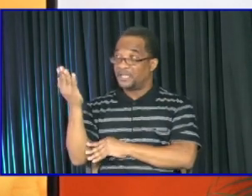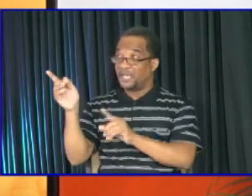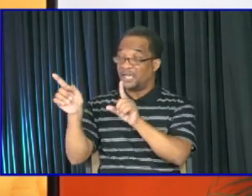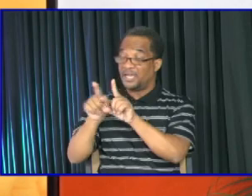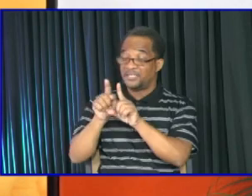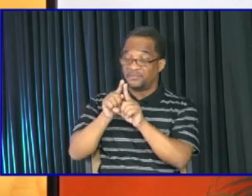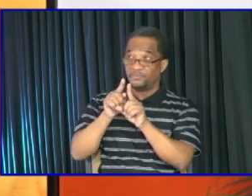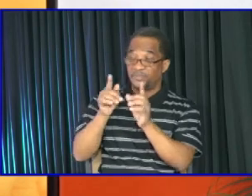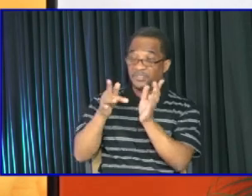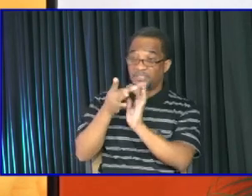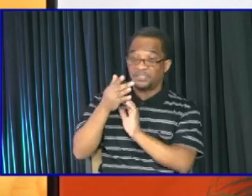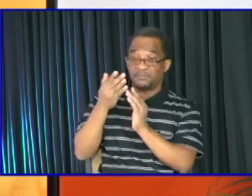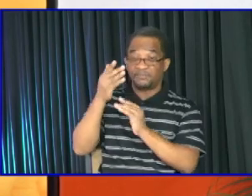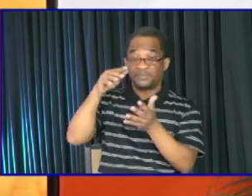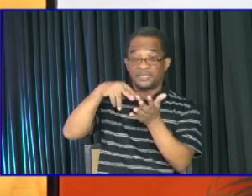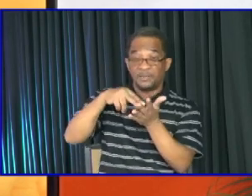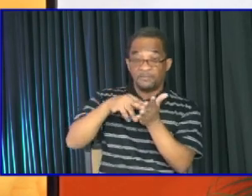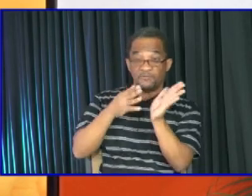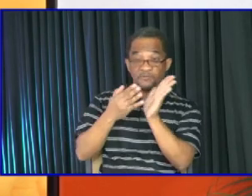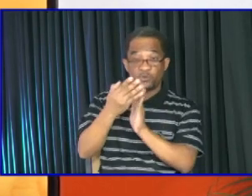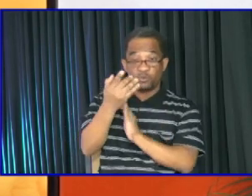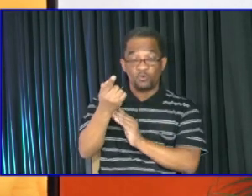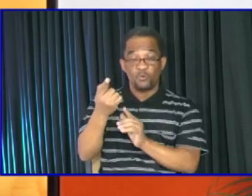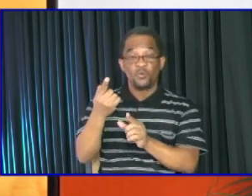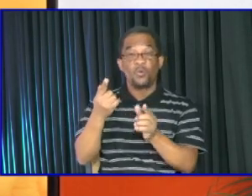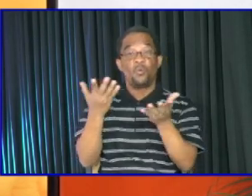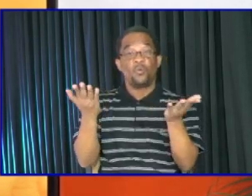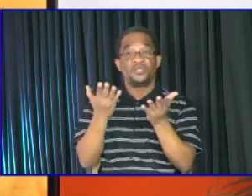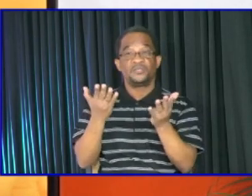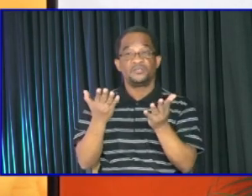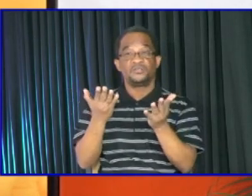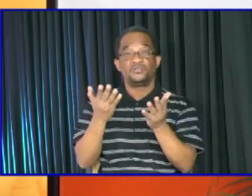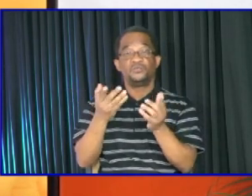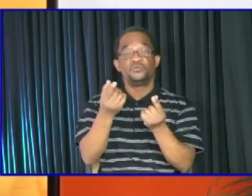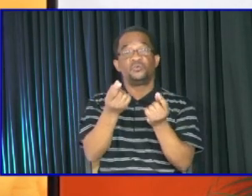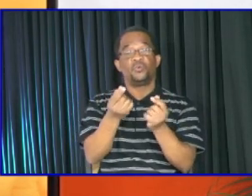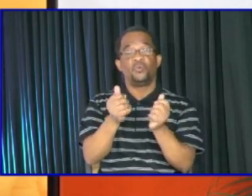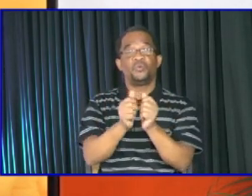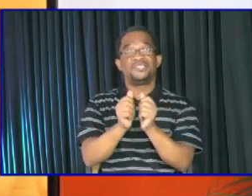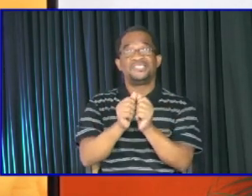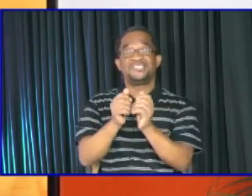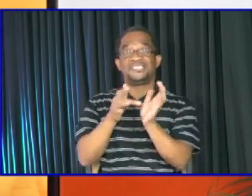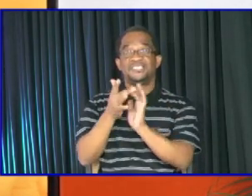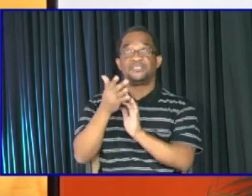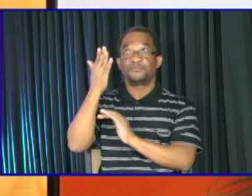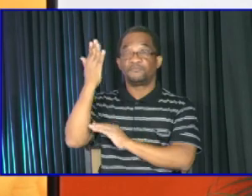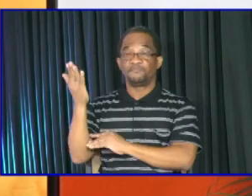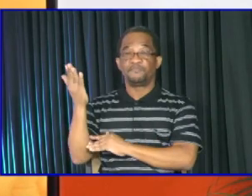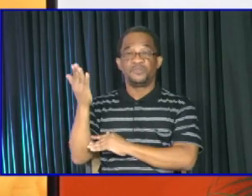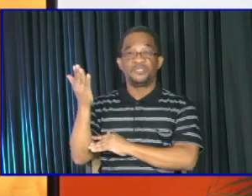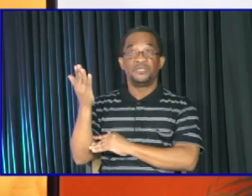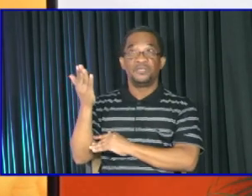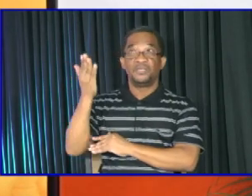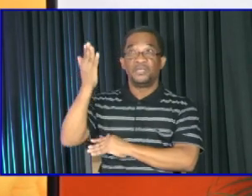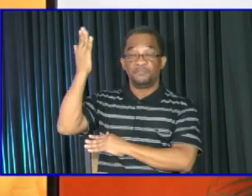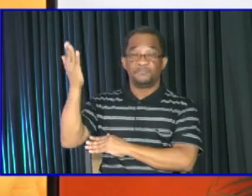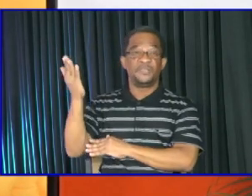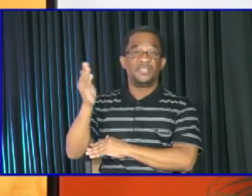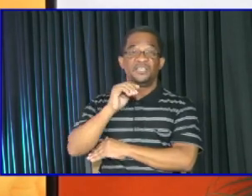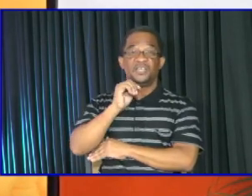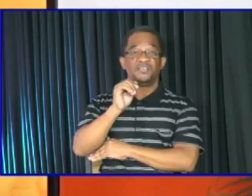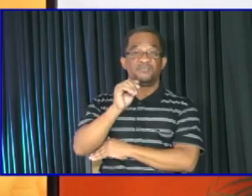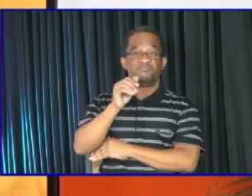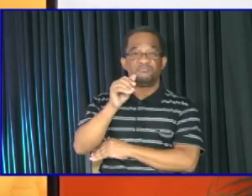you right now. The question is, what will you do with Jesus? Jesus Christ, He is not just a